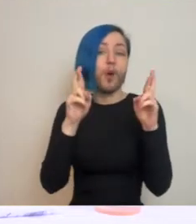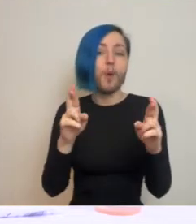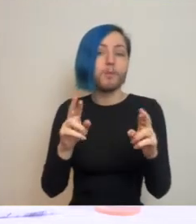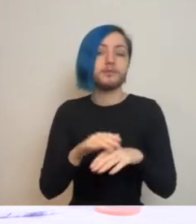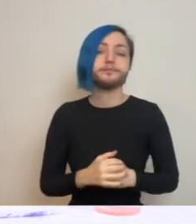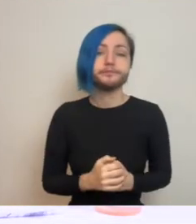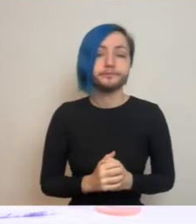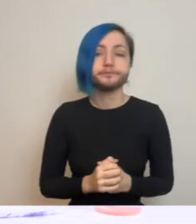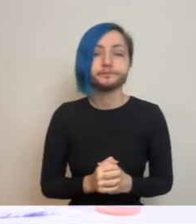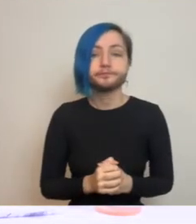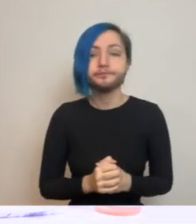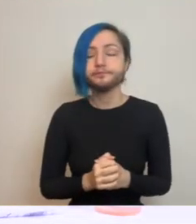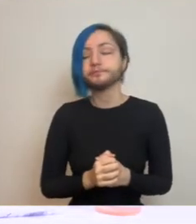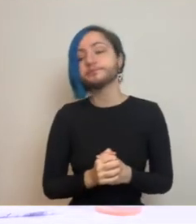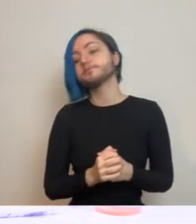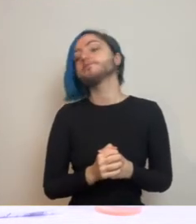hope. I'm